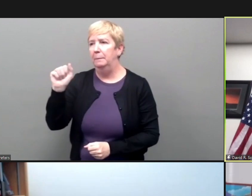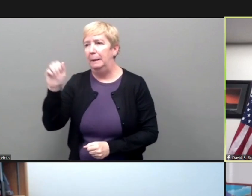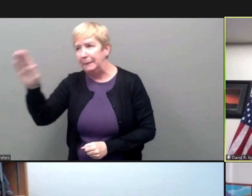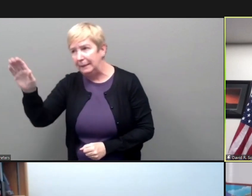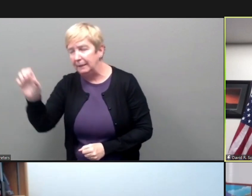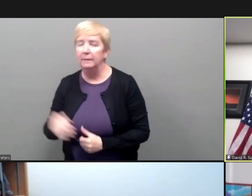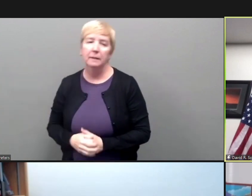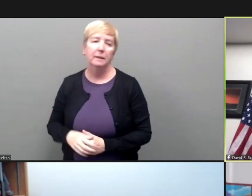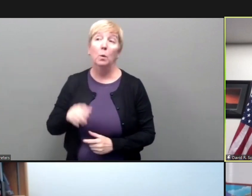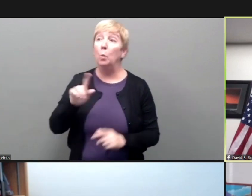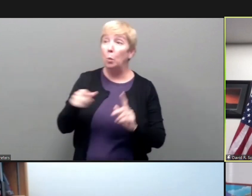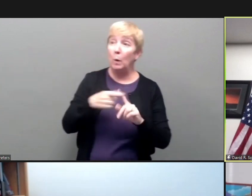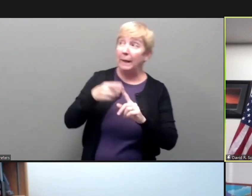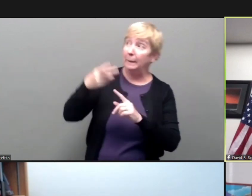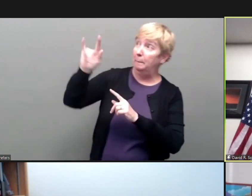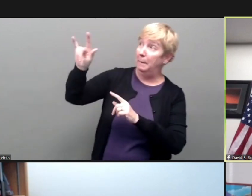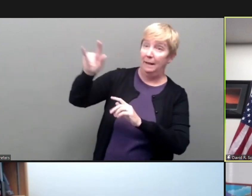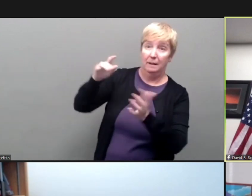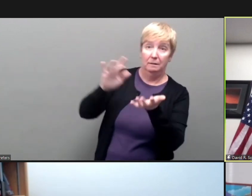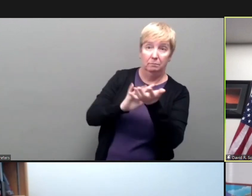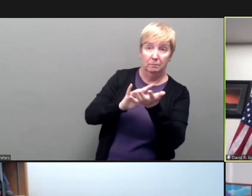pills instead of